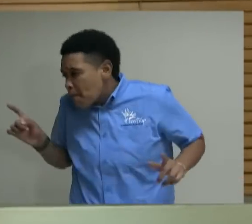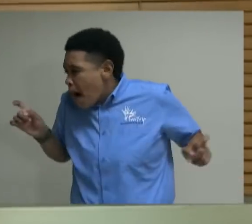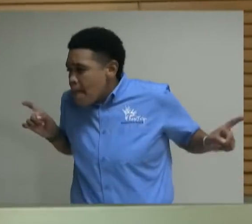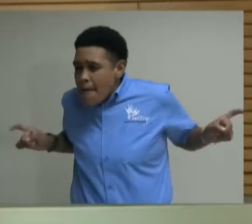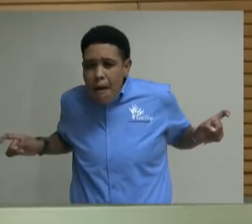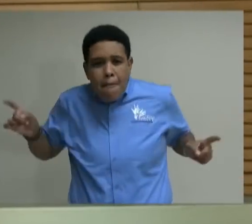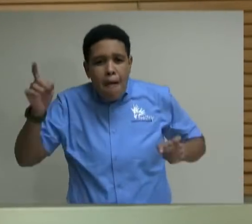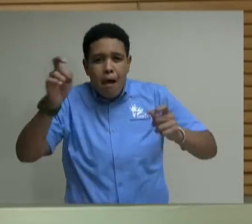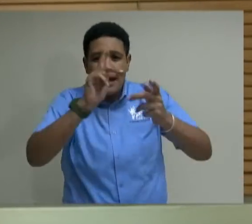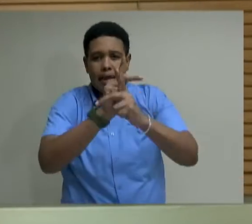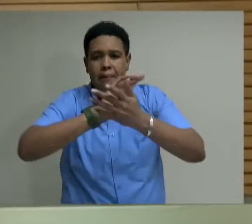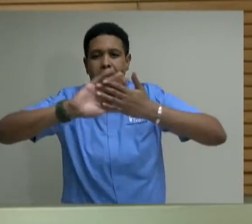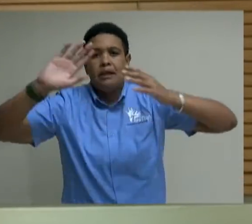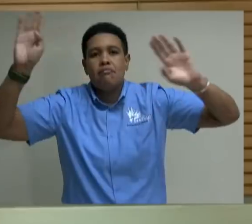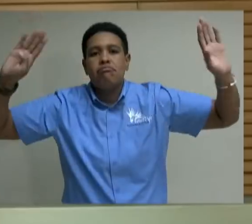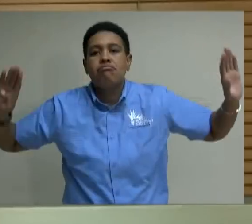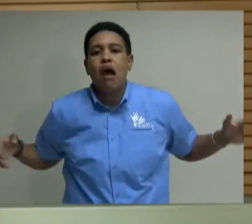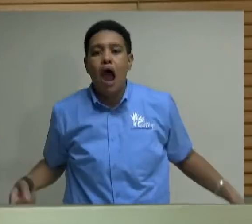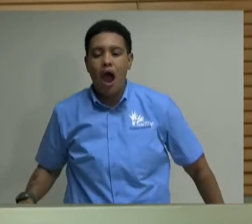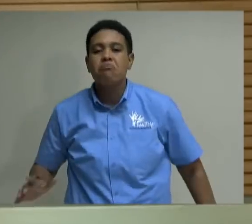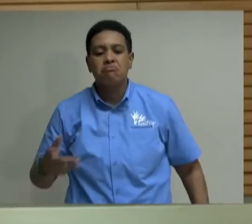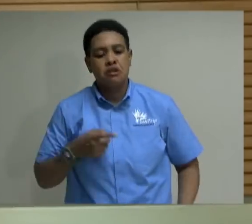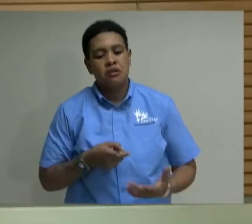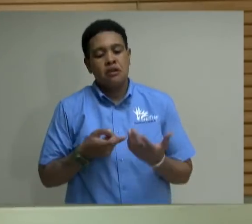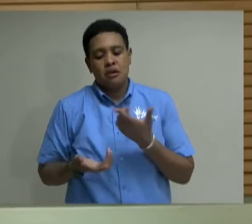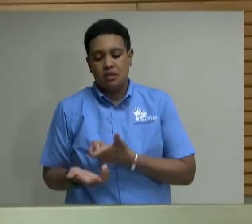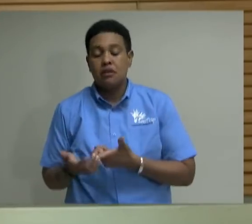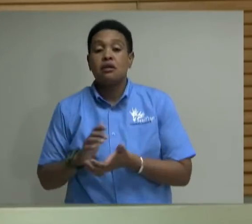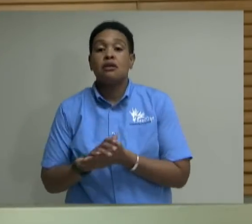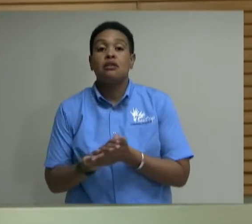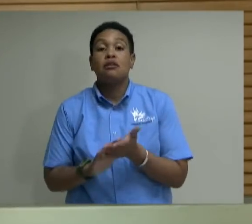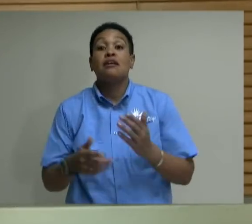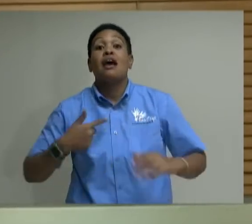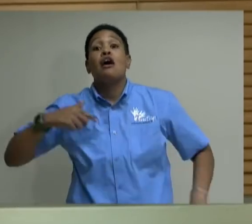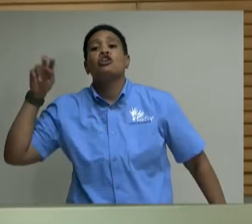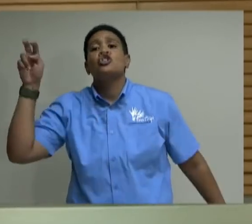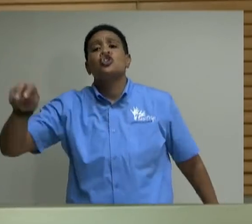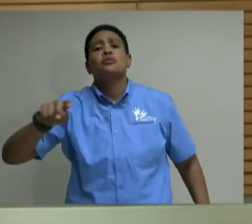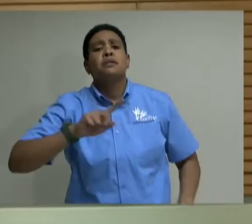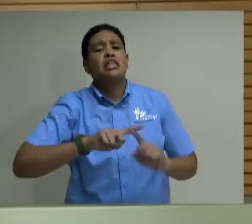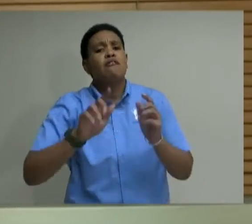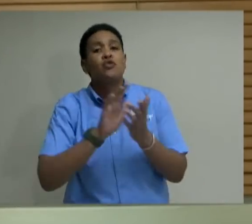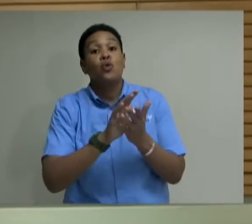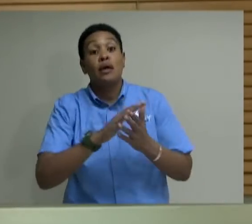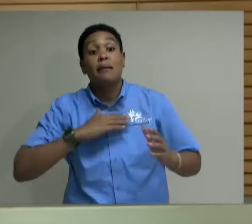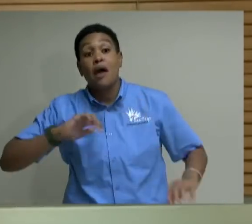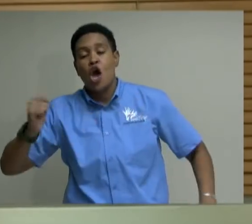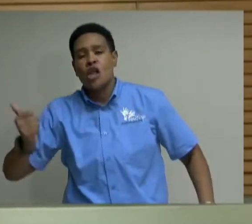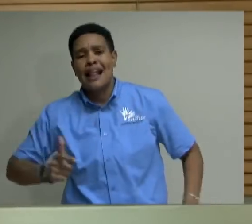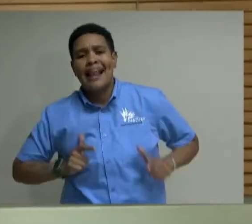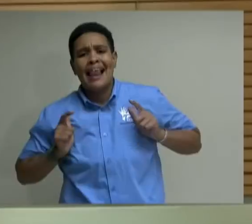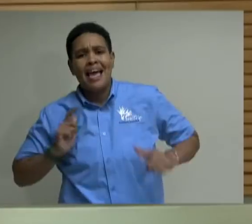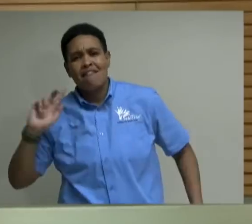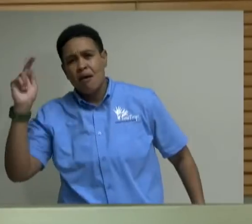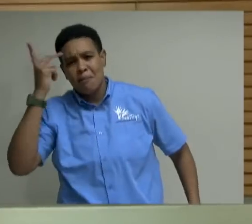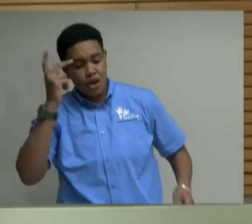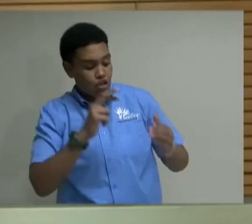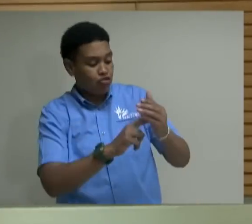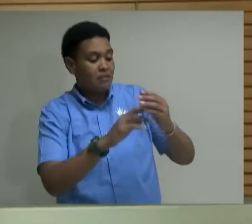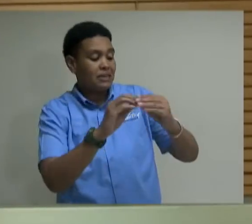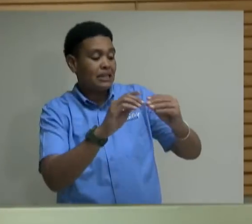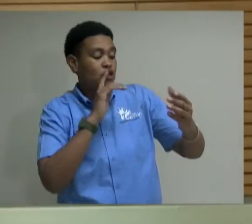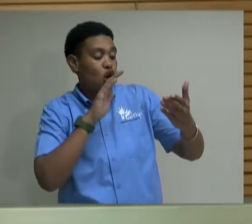number of schools as in my other life as a political representative in a